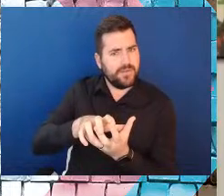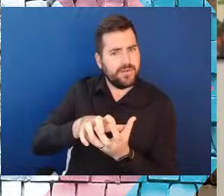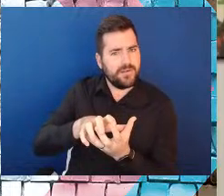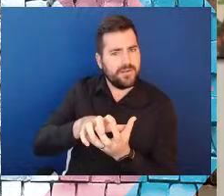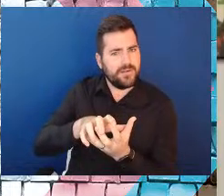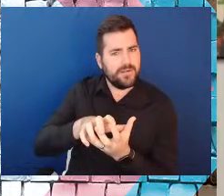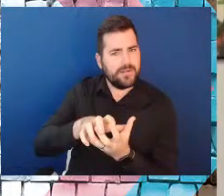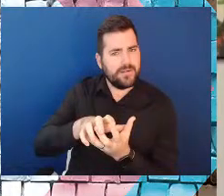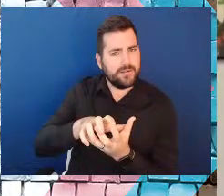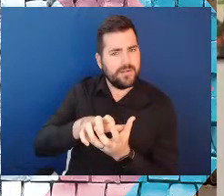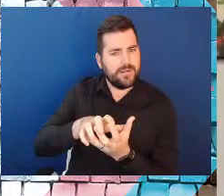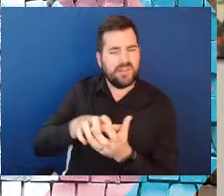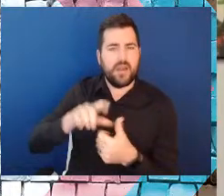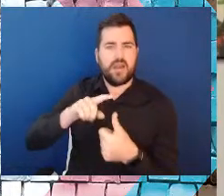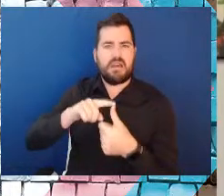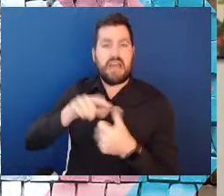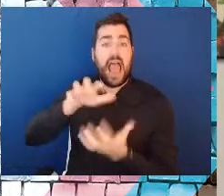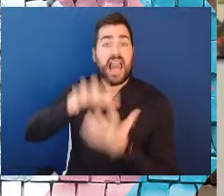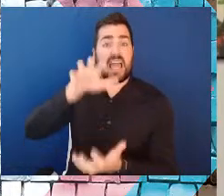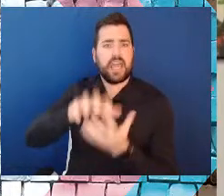let's make alligators come last.